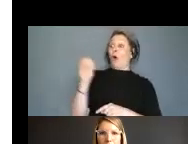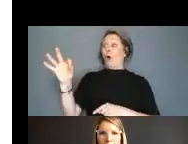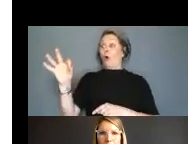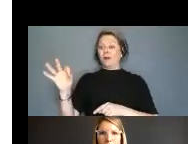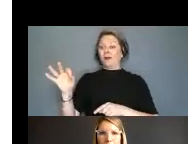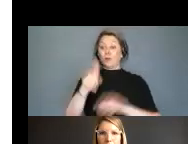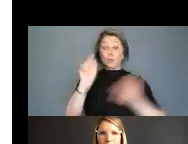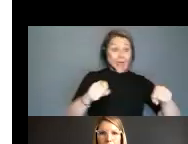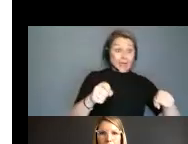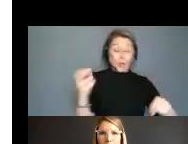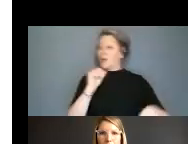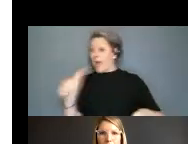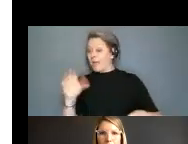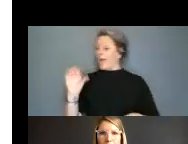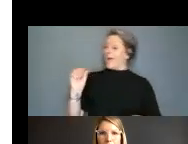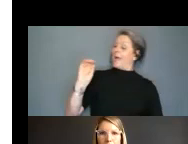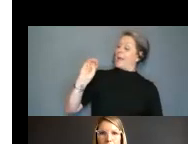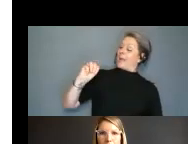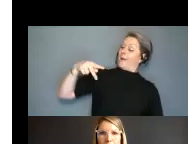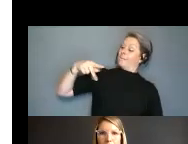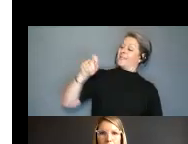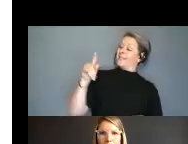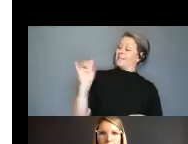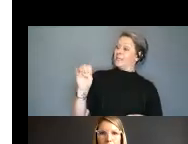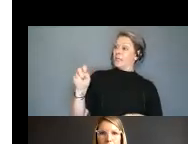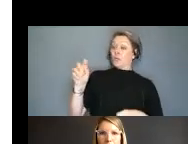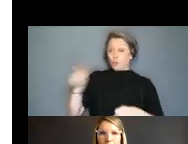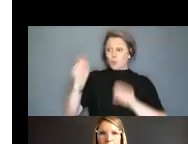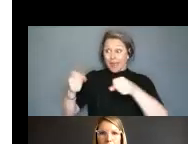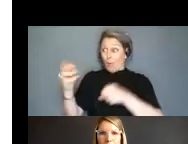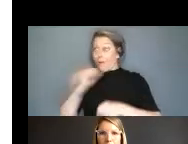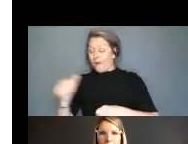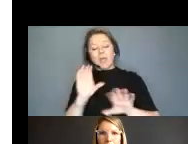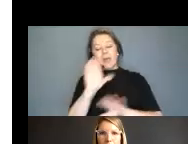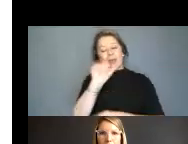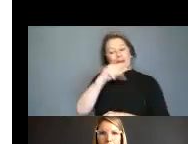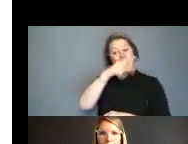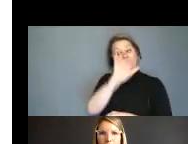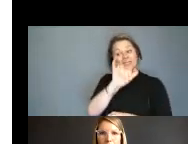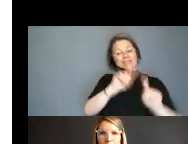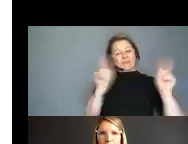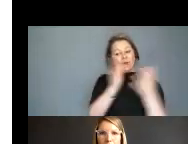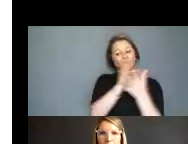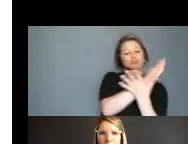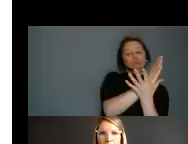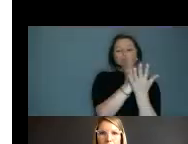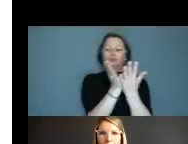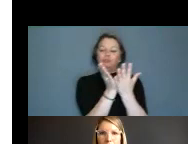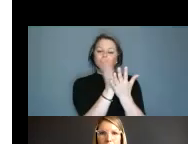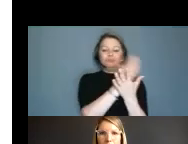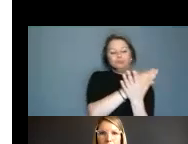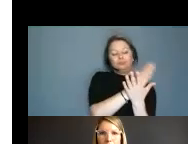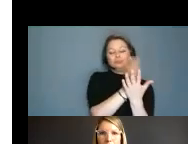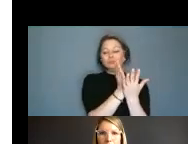The lights are on or they're off. With capacity, it's more of that sliding scale. So again, you may